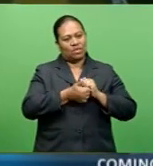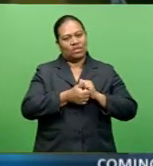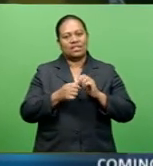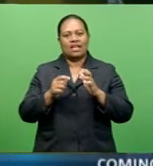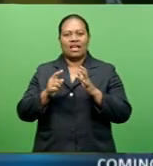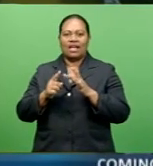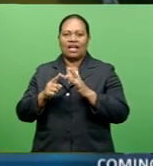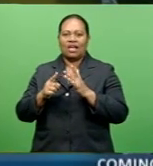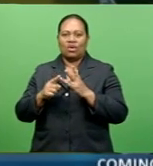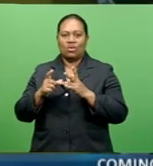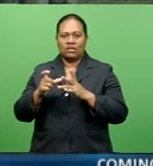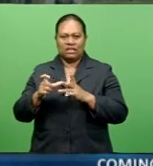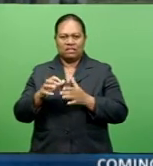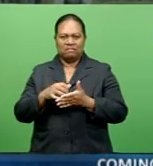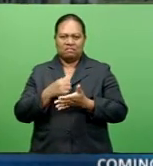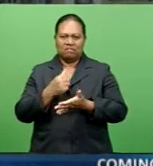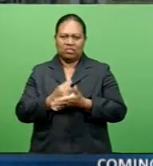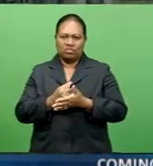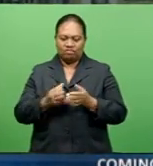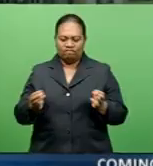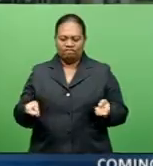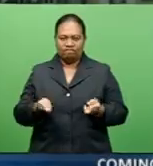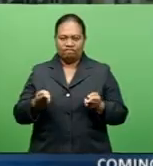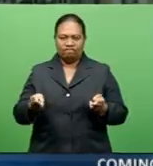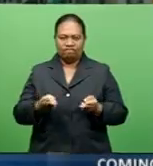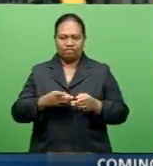IOC reassurance motivates athletes.